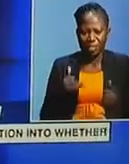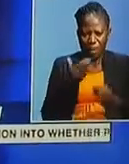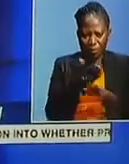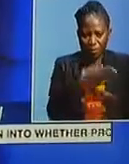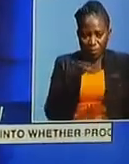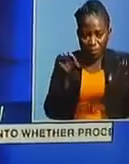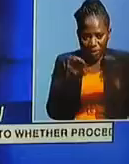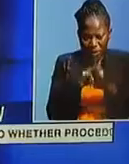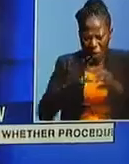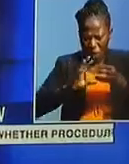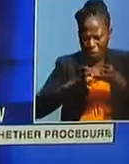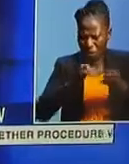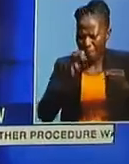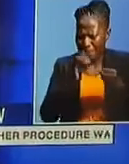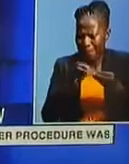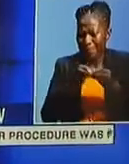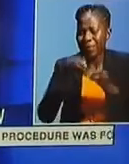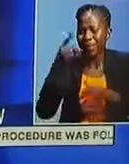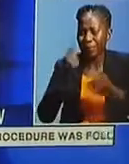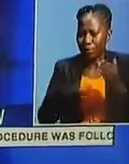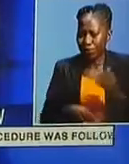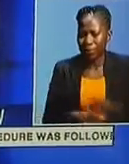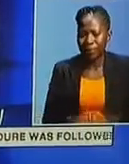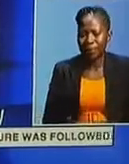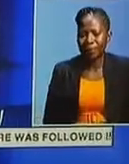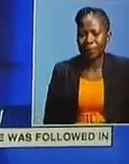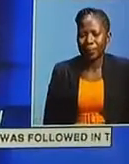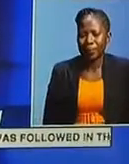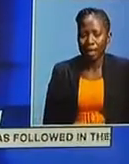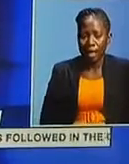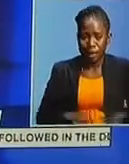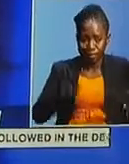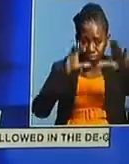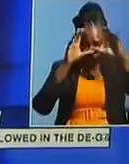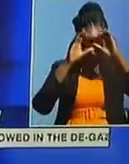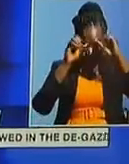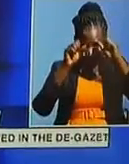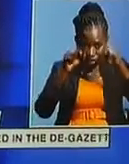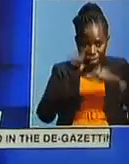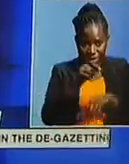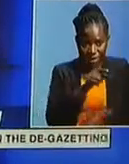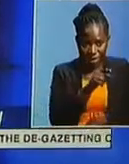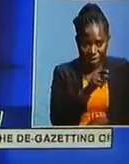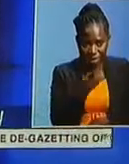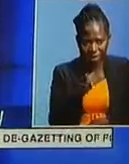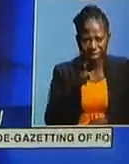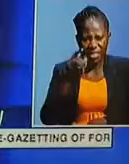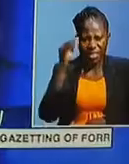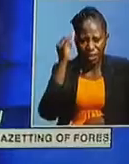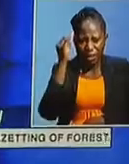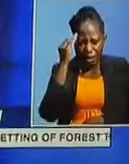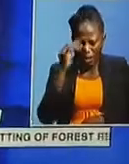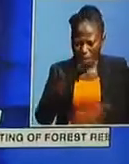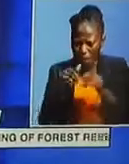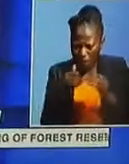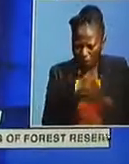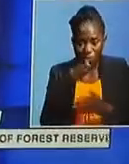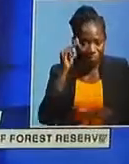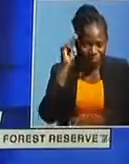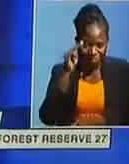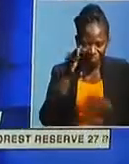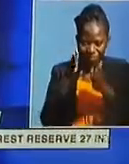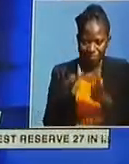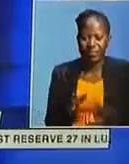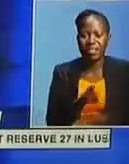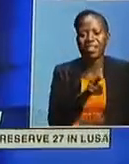that the president is only everywhere through his ministers, through